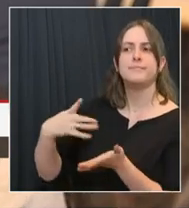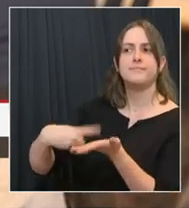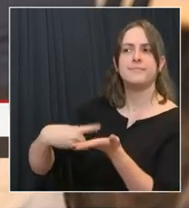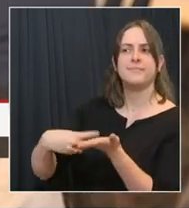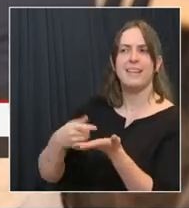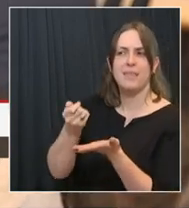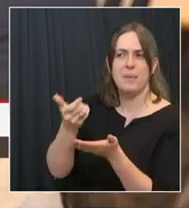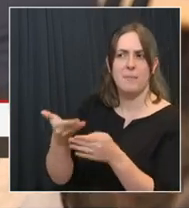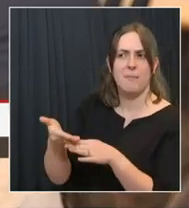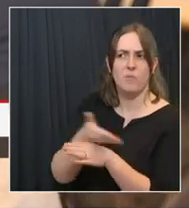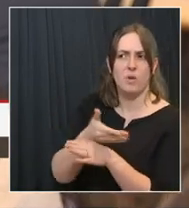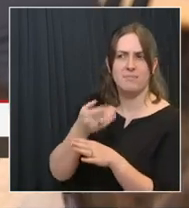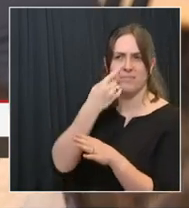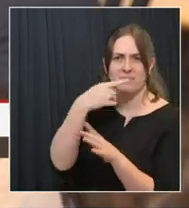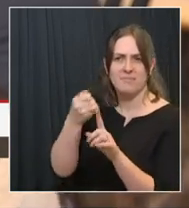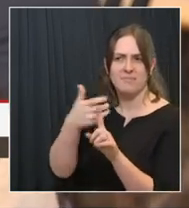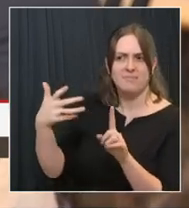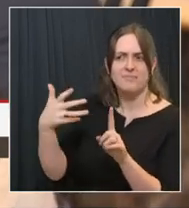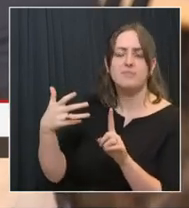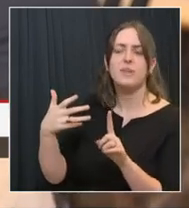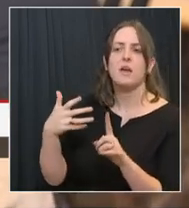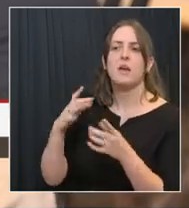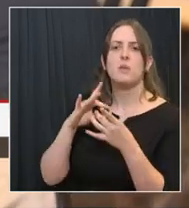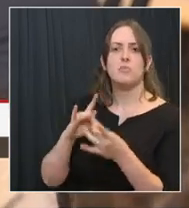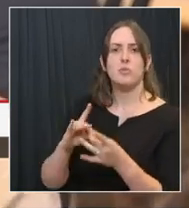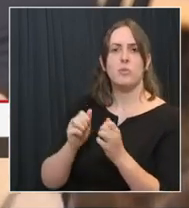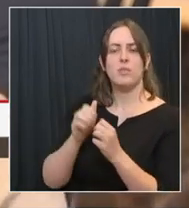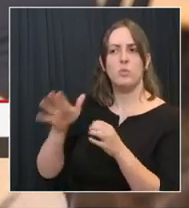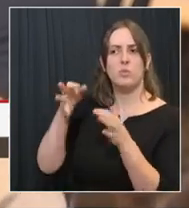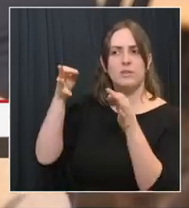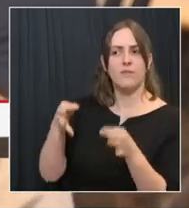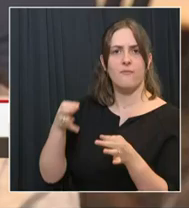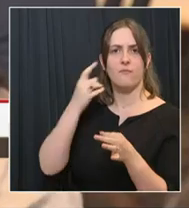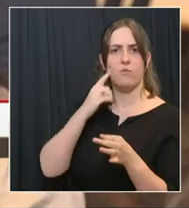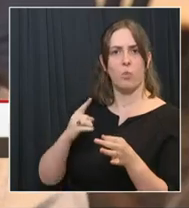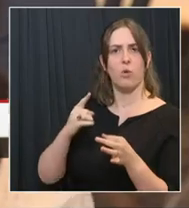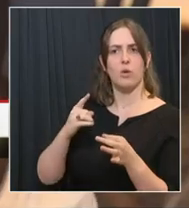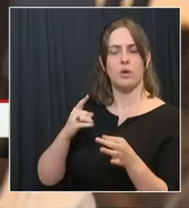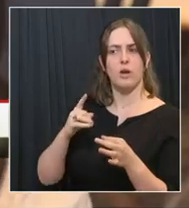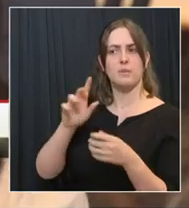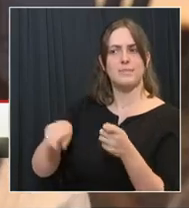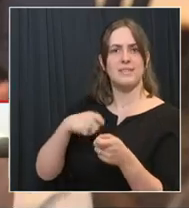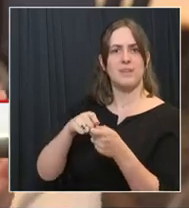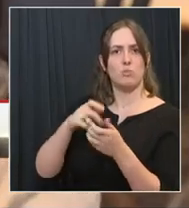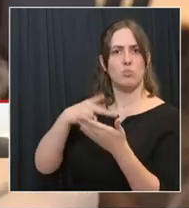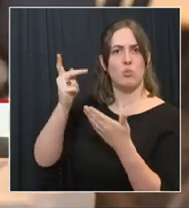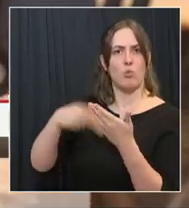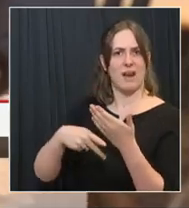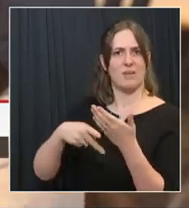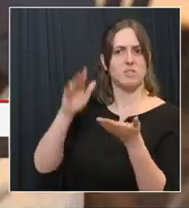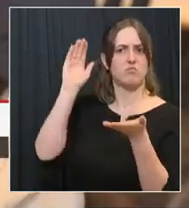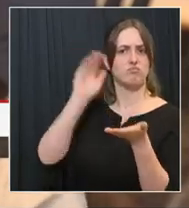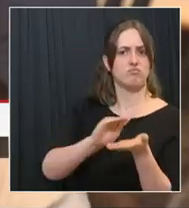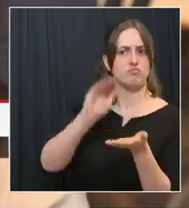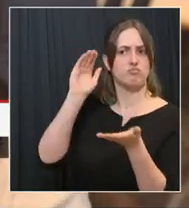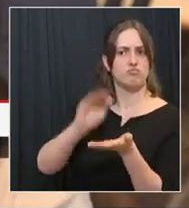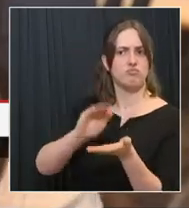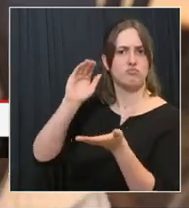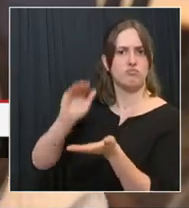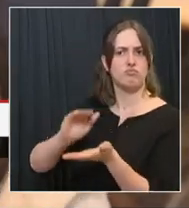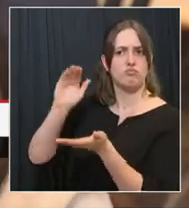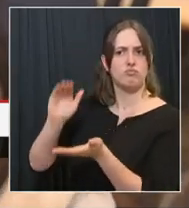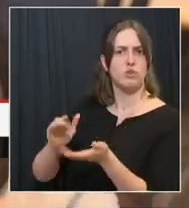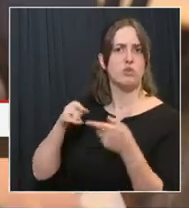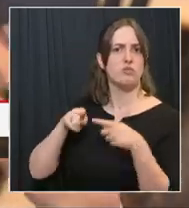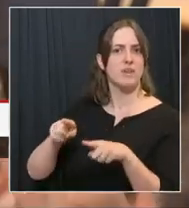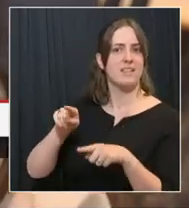about what went into the decision with reducing certain programs as the financial plan